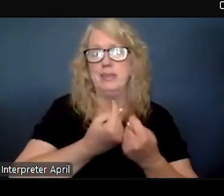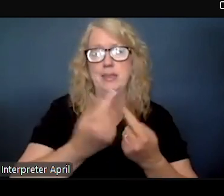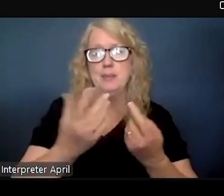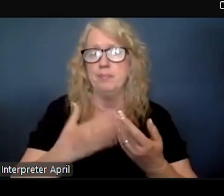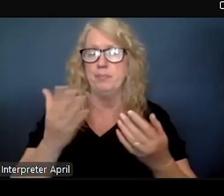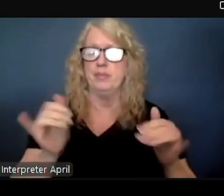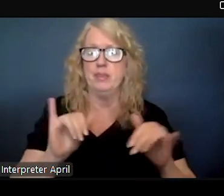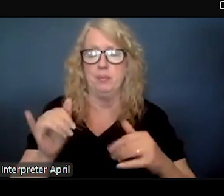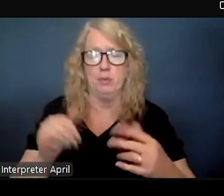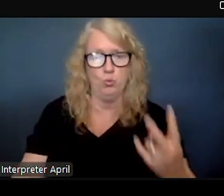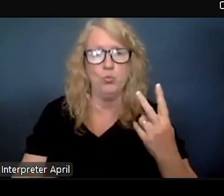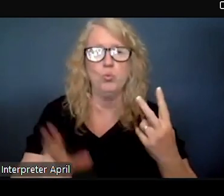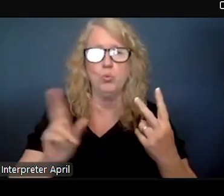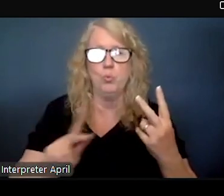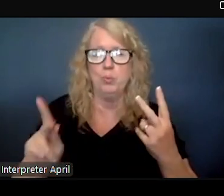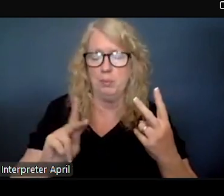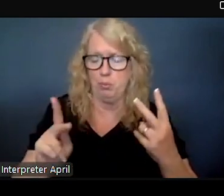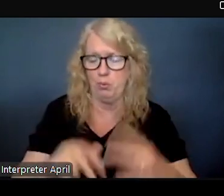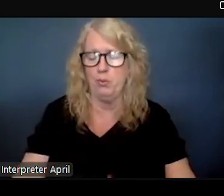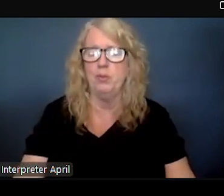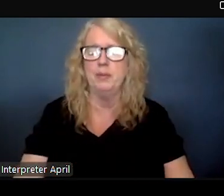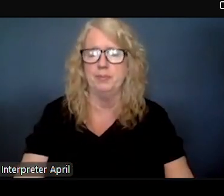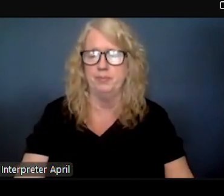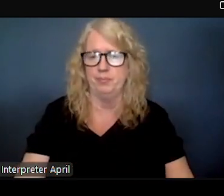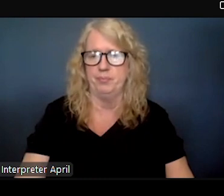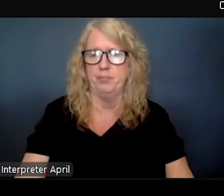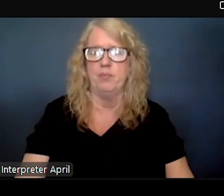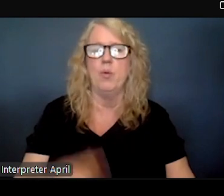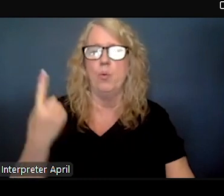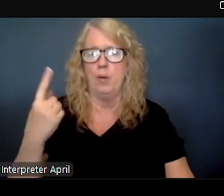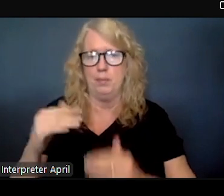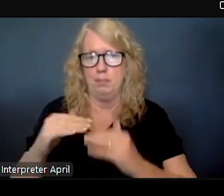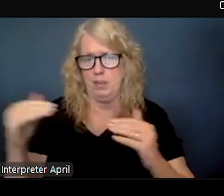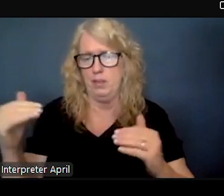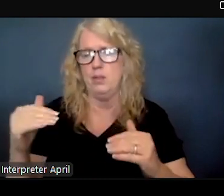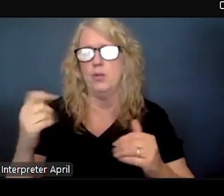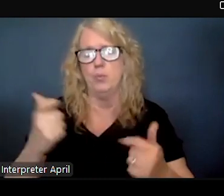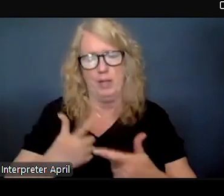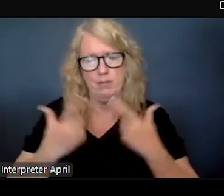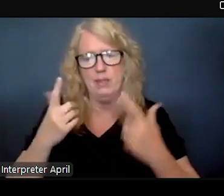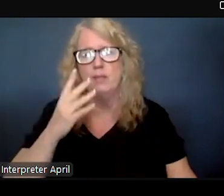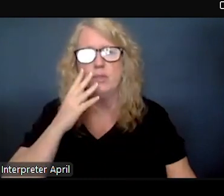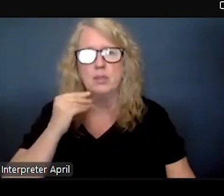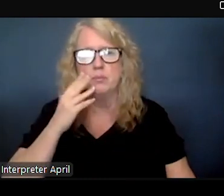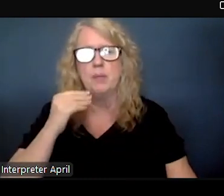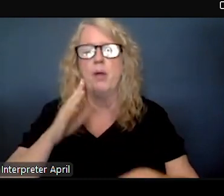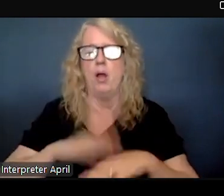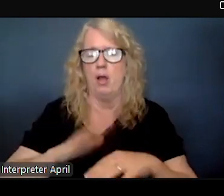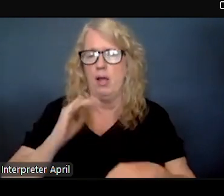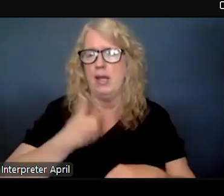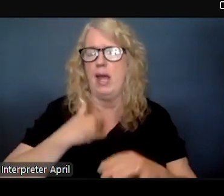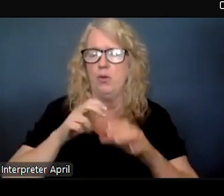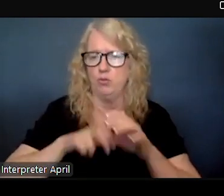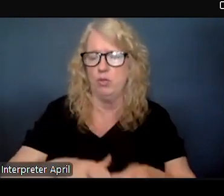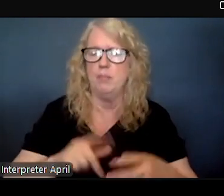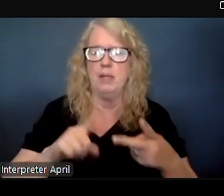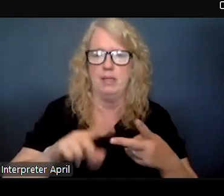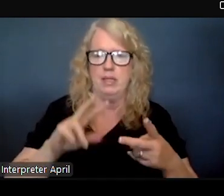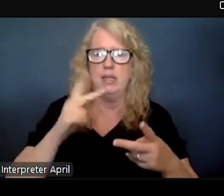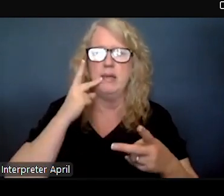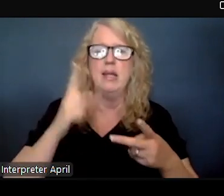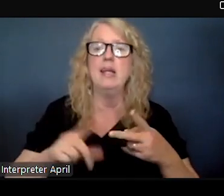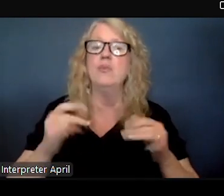also 2 people. One has to be a peer, so we always have lived experience on our runs. And then our second is